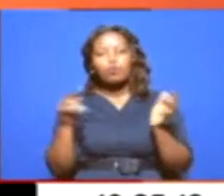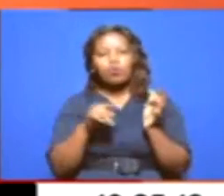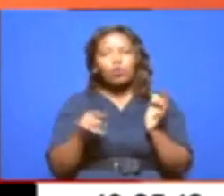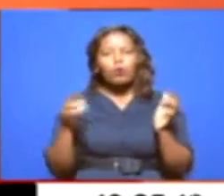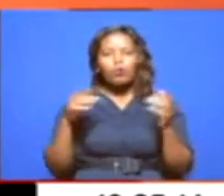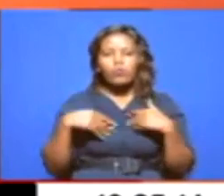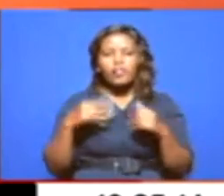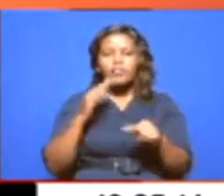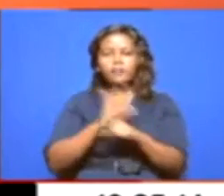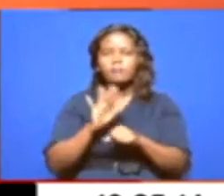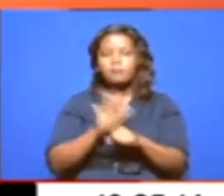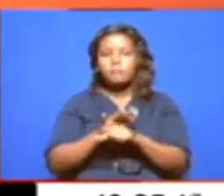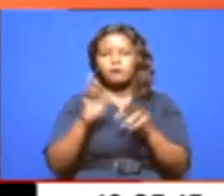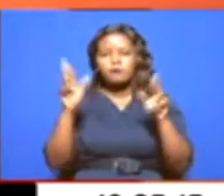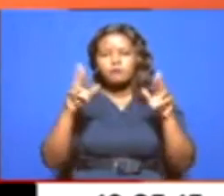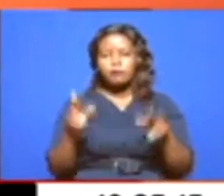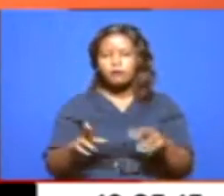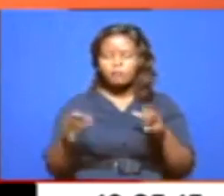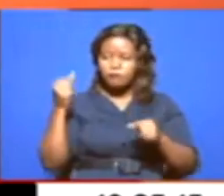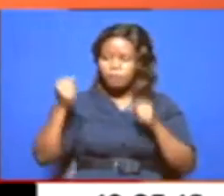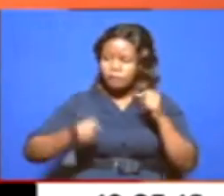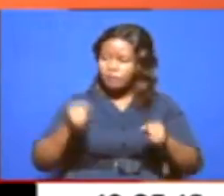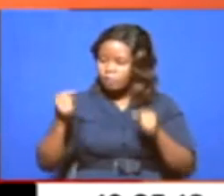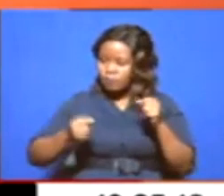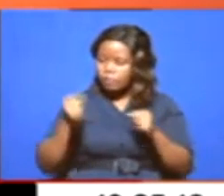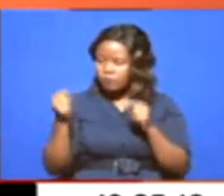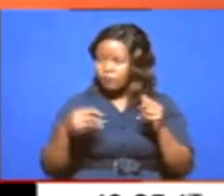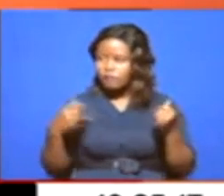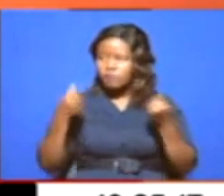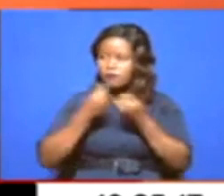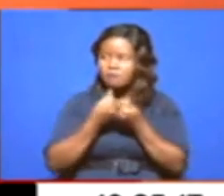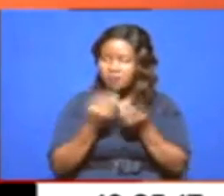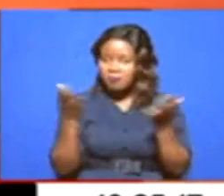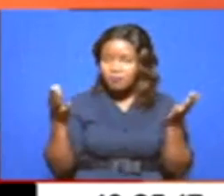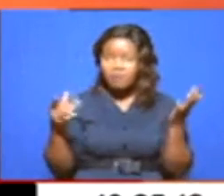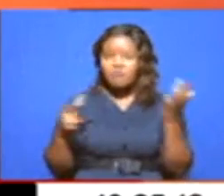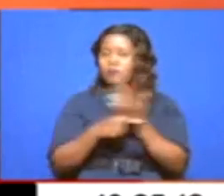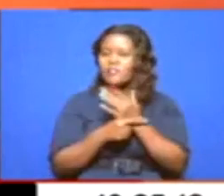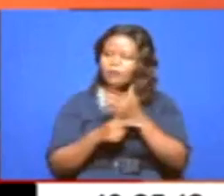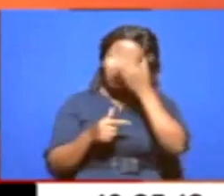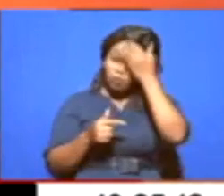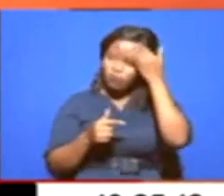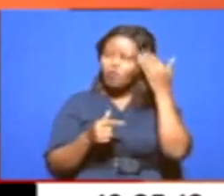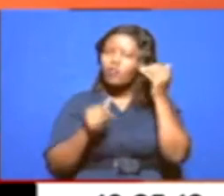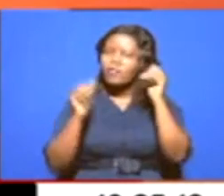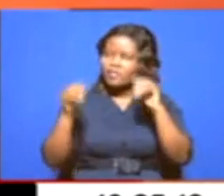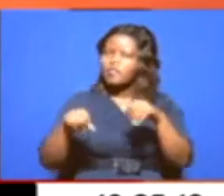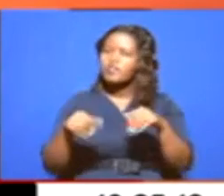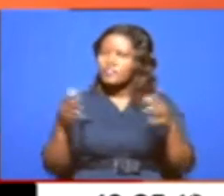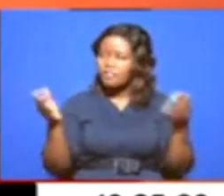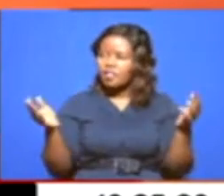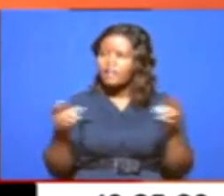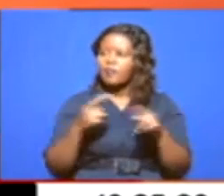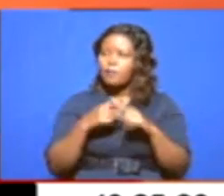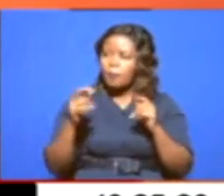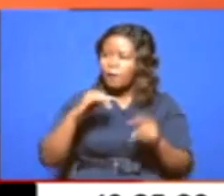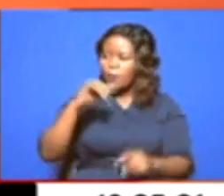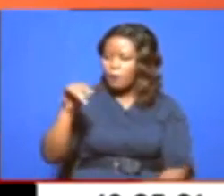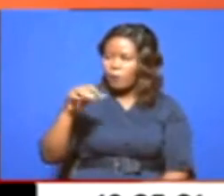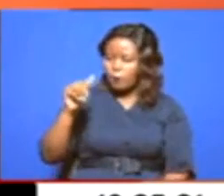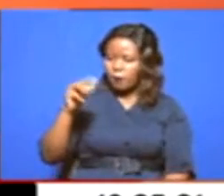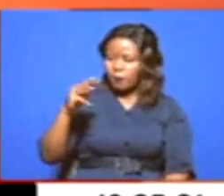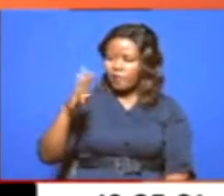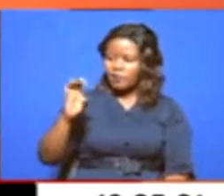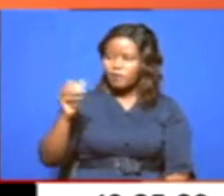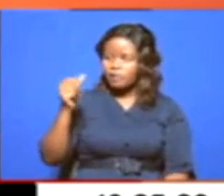Cross Country Championships that the names can be forgotten. Nicholas Kimeli has been out there at the tour, and